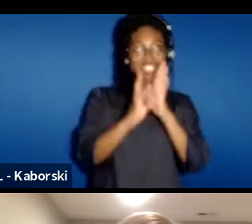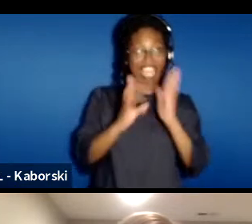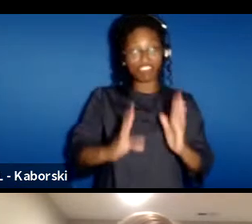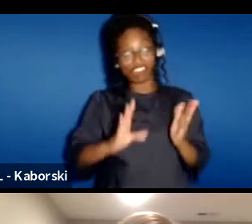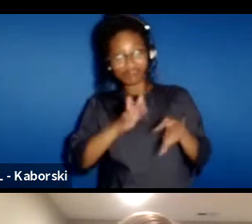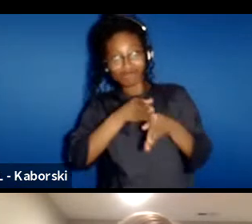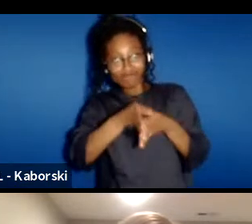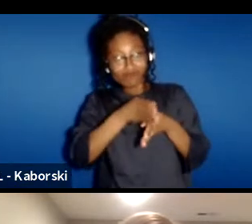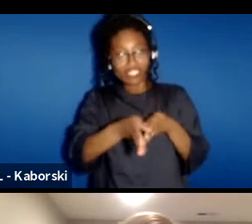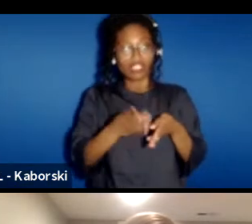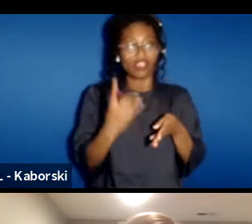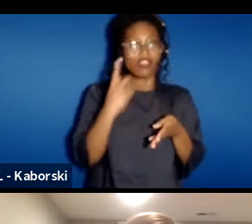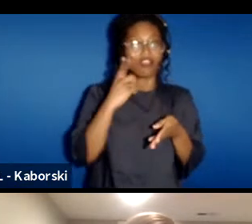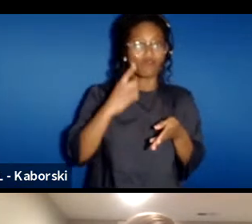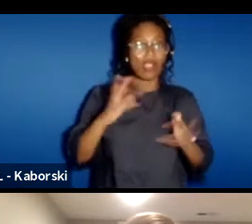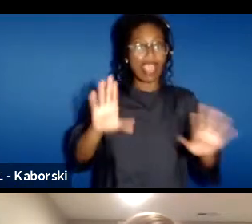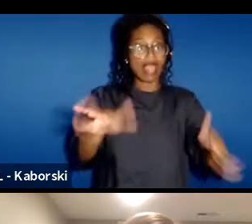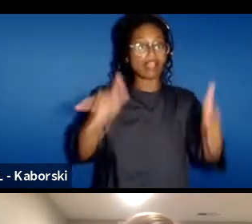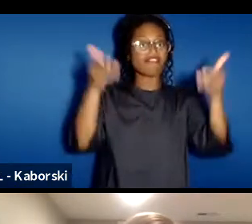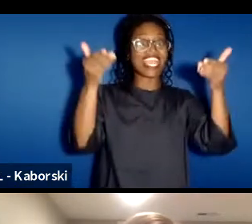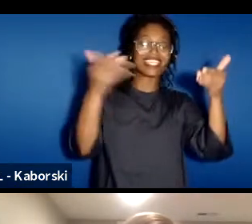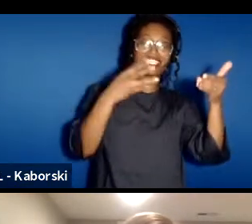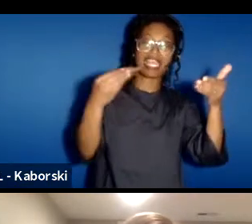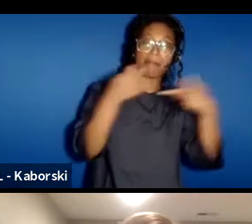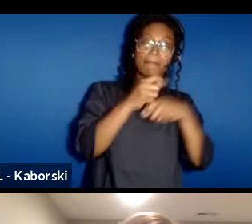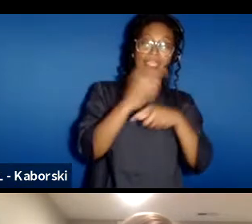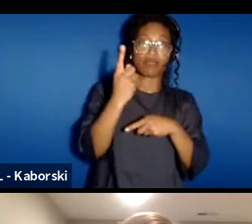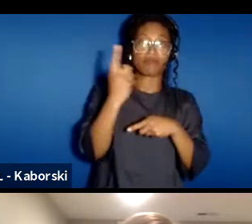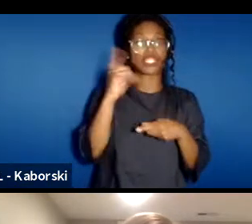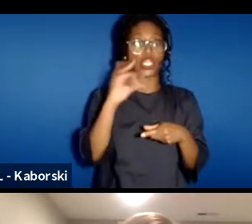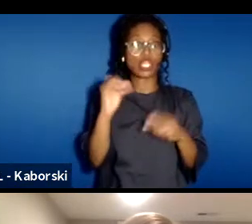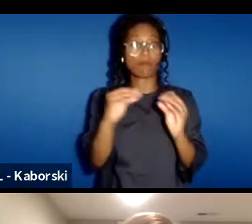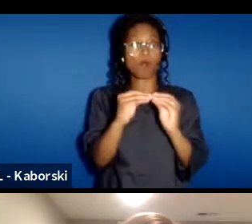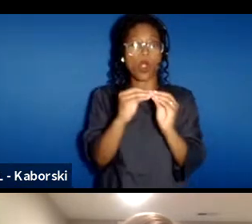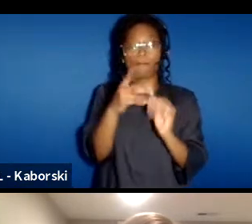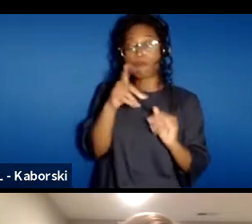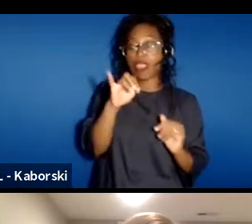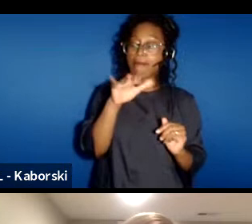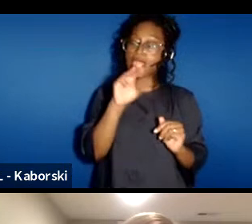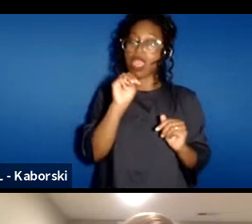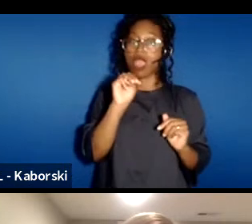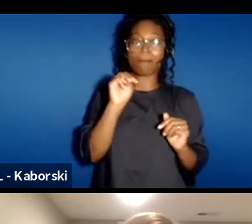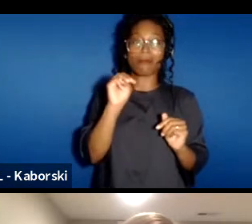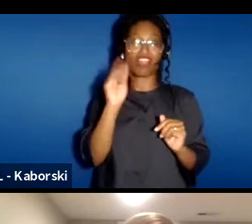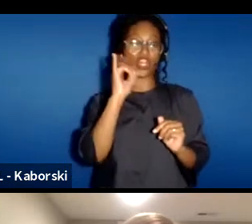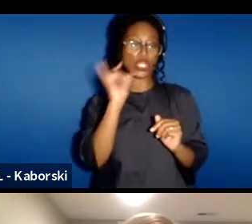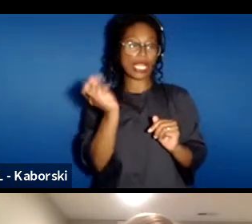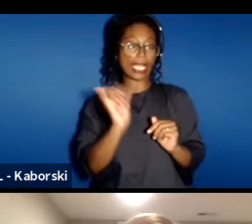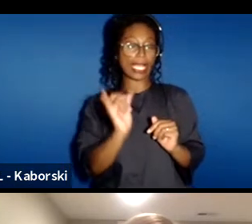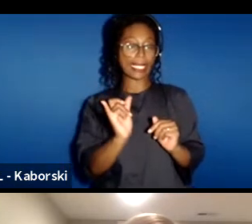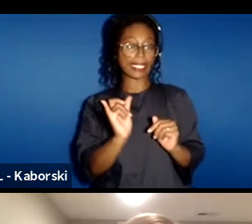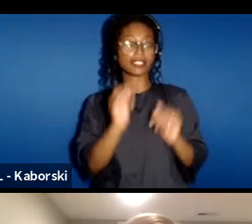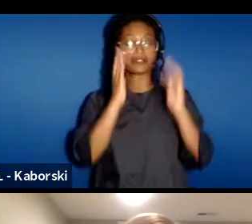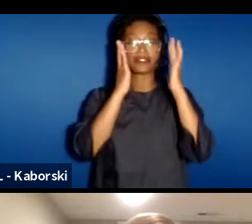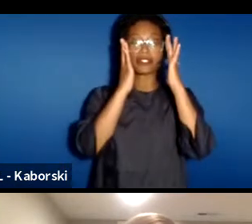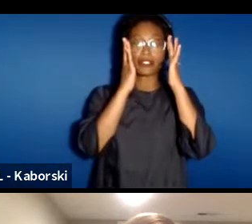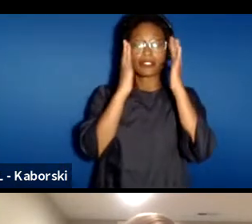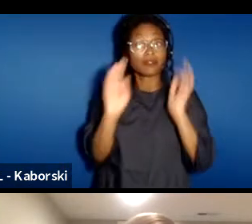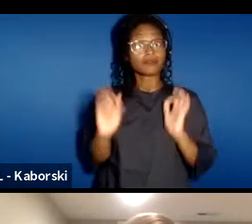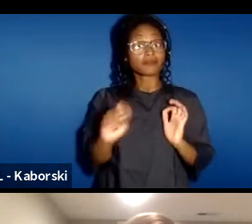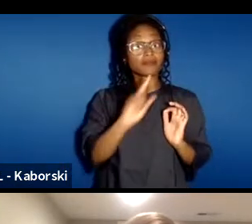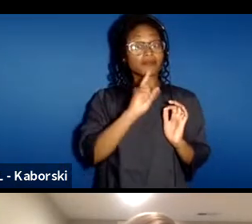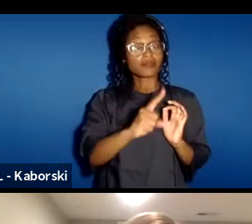to elevate, to make something look more premium? Yeah, I mean, I guess from a